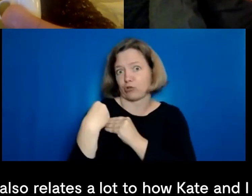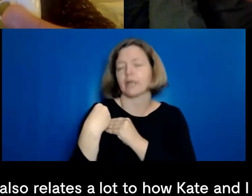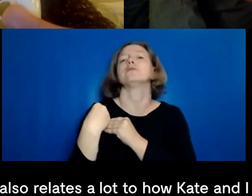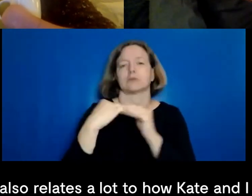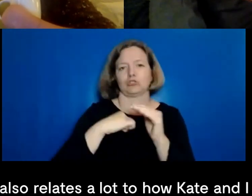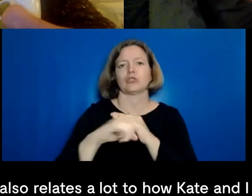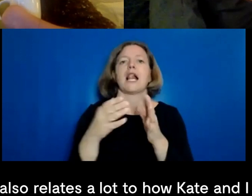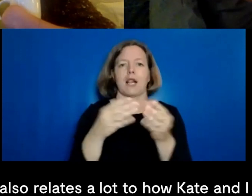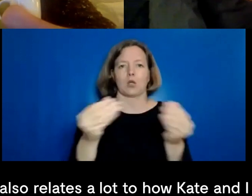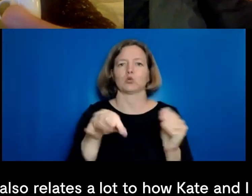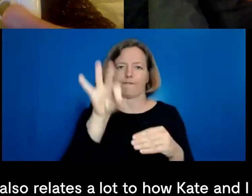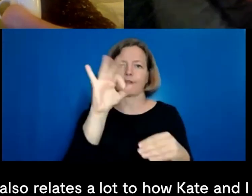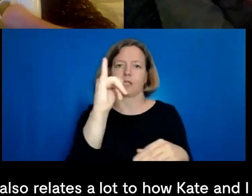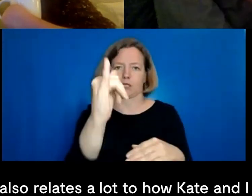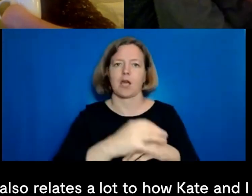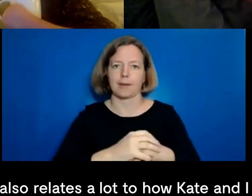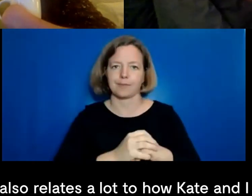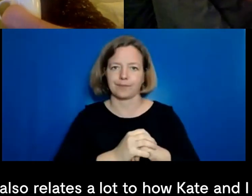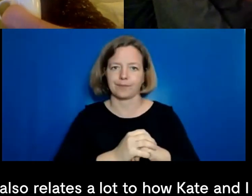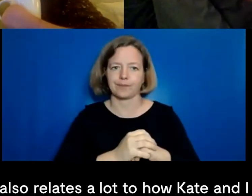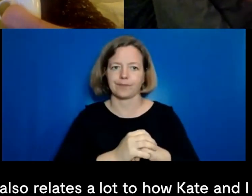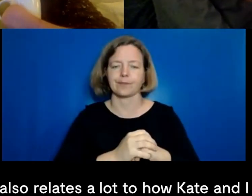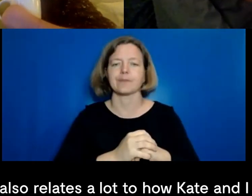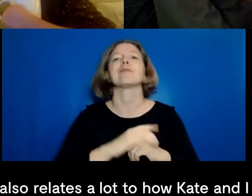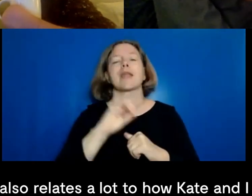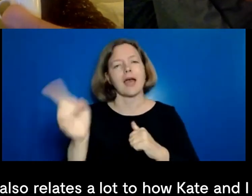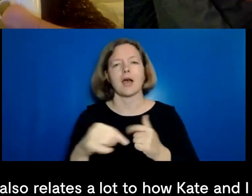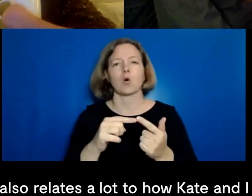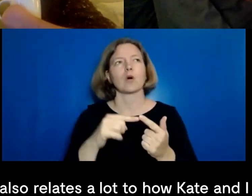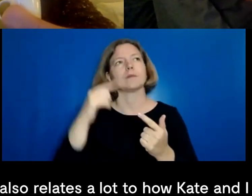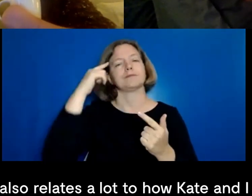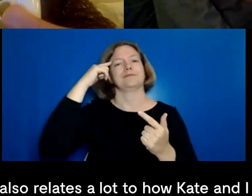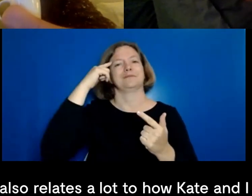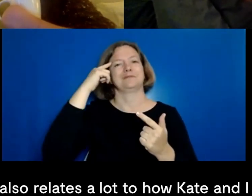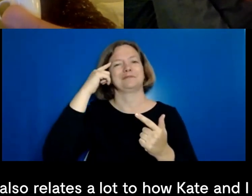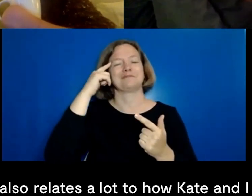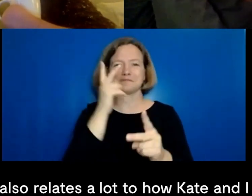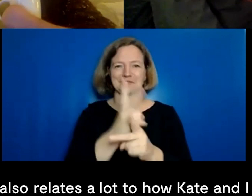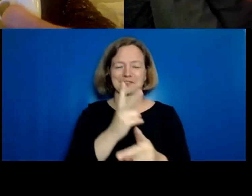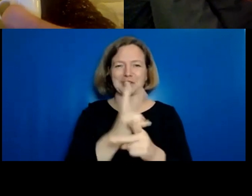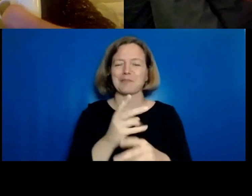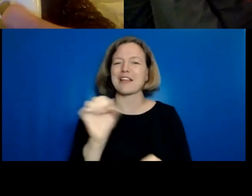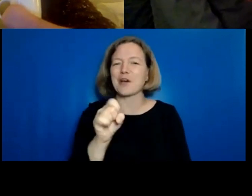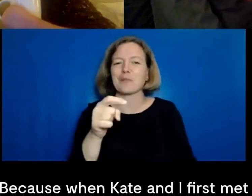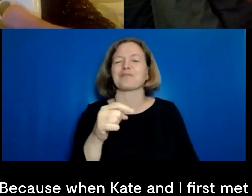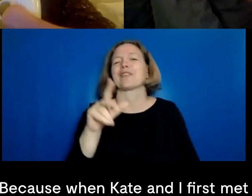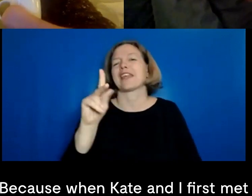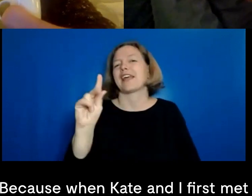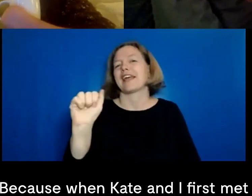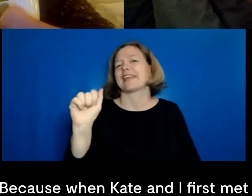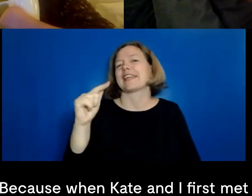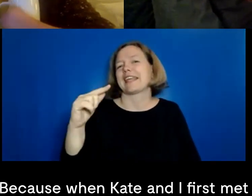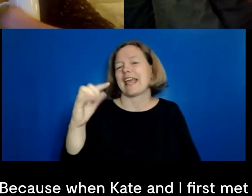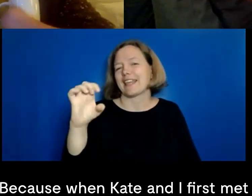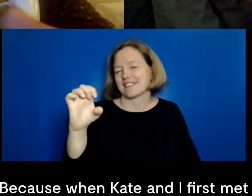This also, relates a lot to how Kate and I met and how we work together. Because